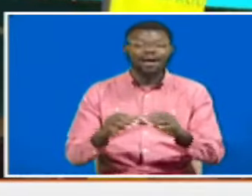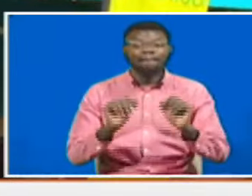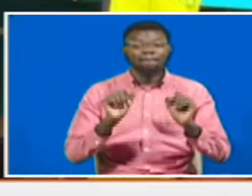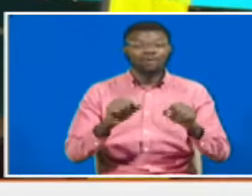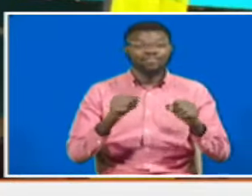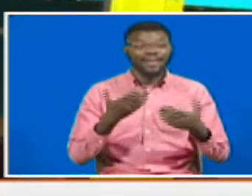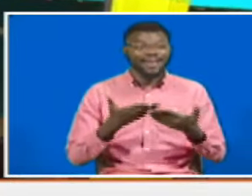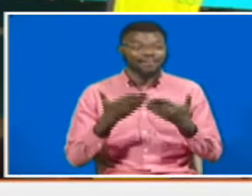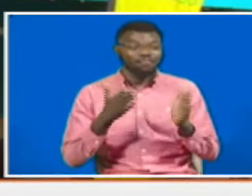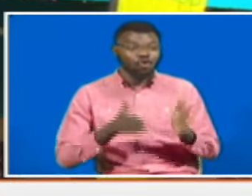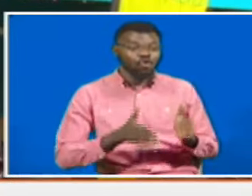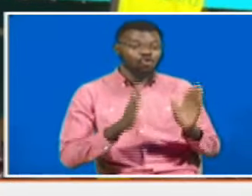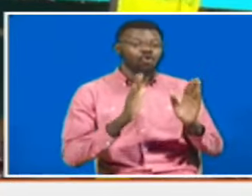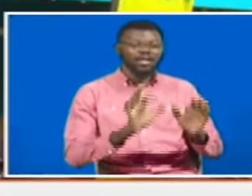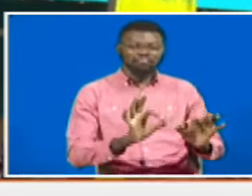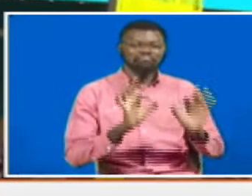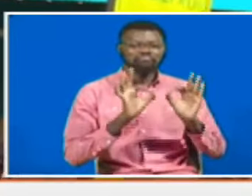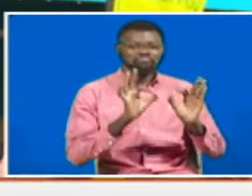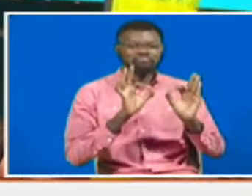kupeleka barabara hii iende mbele.